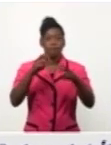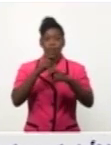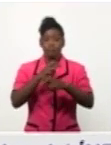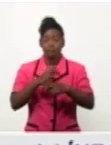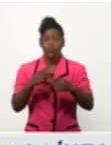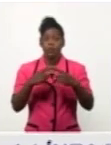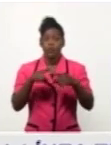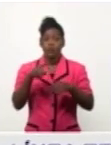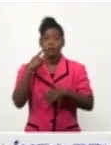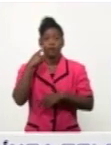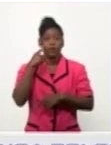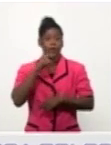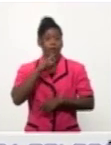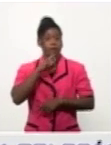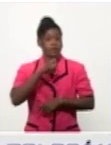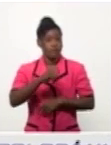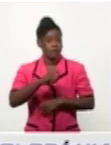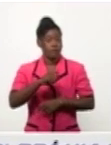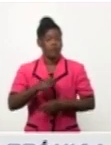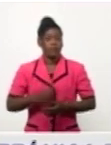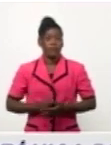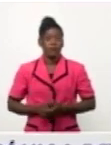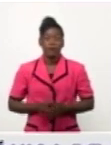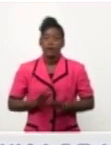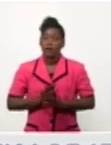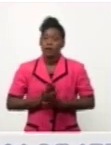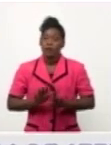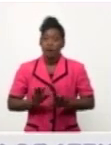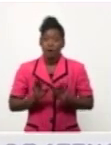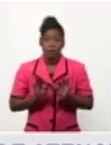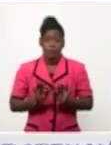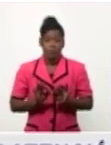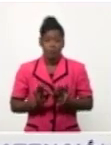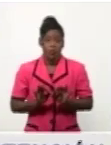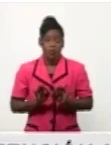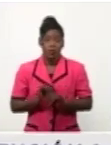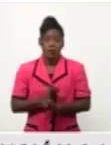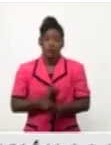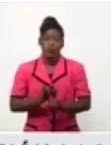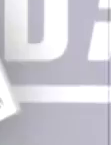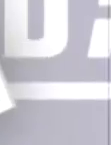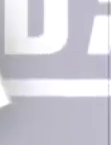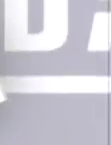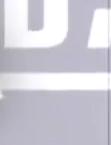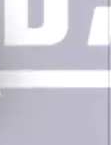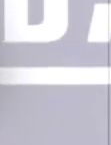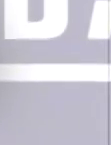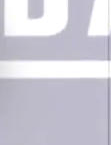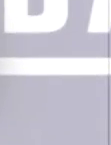its control remains elusive.